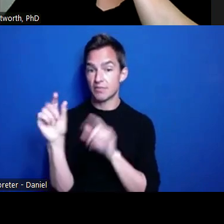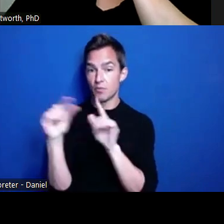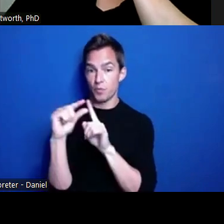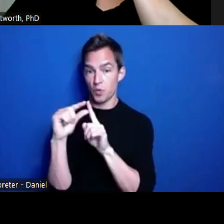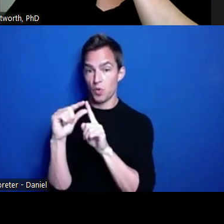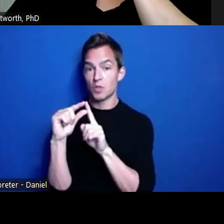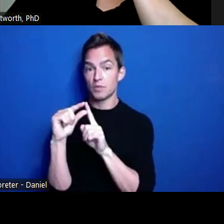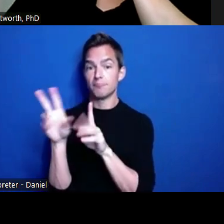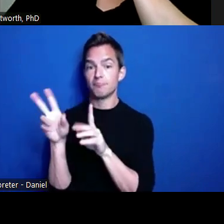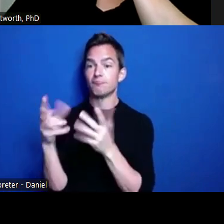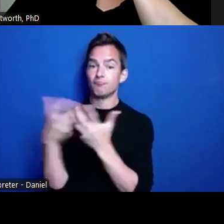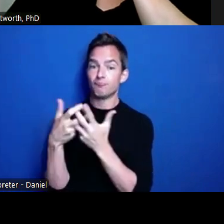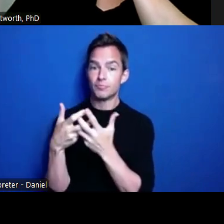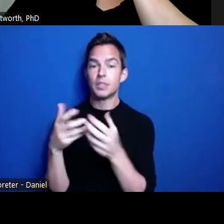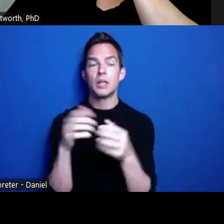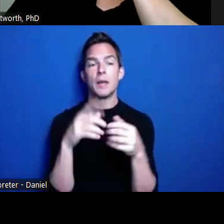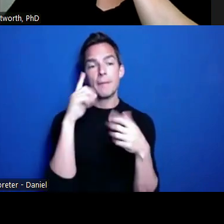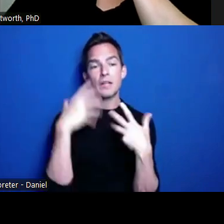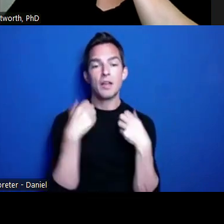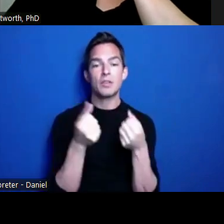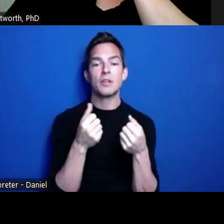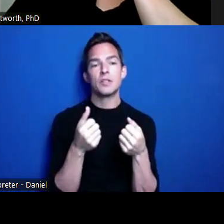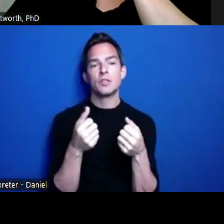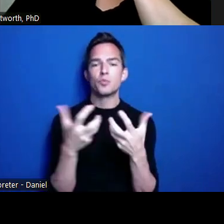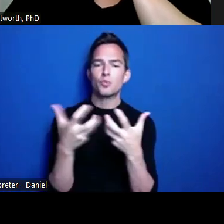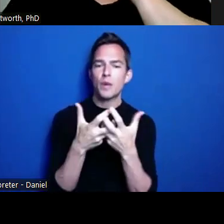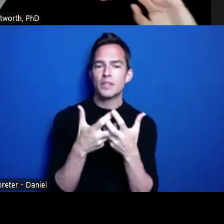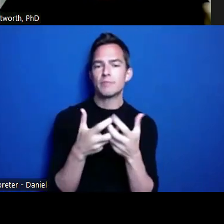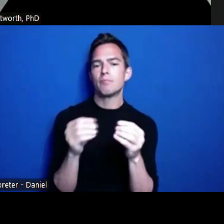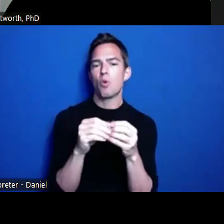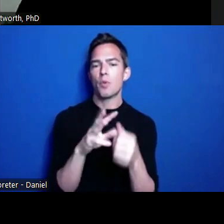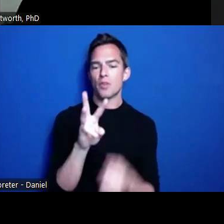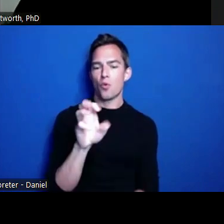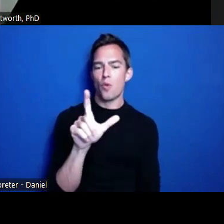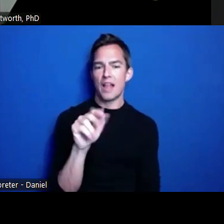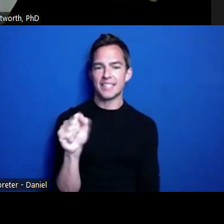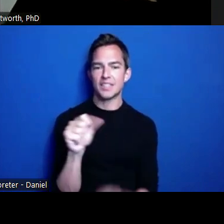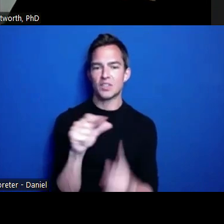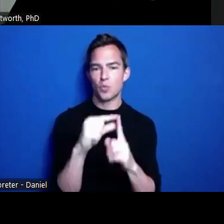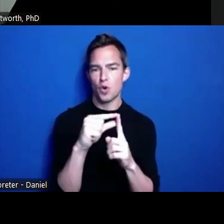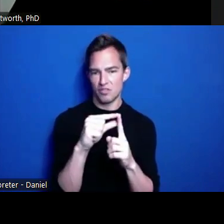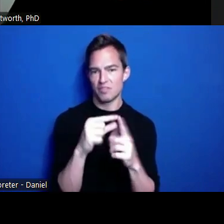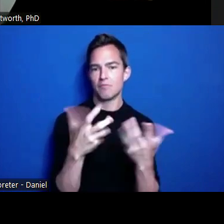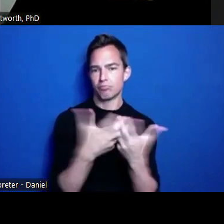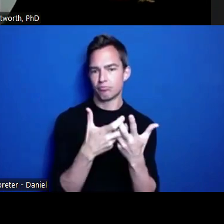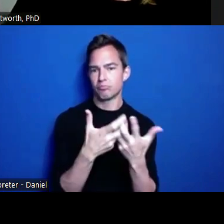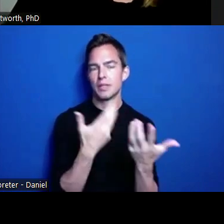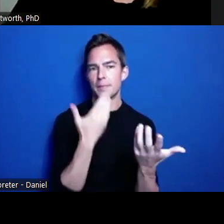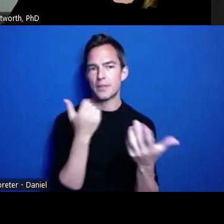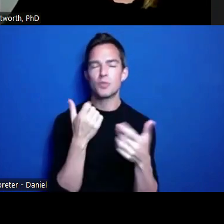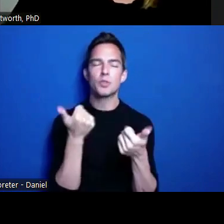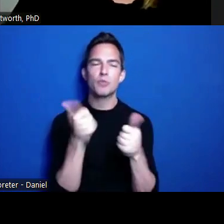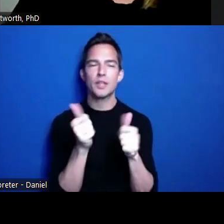people on the mental health side typically resonate more with wellness. And so I think just trying to get to a place where we use